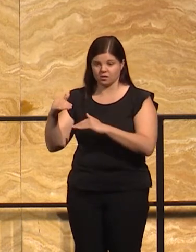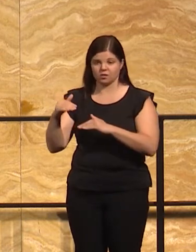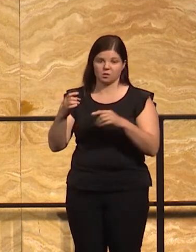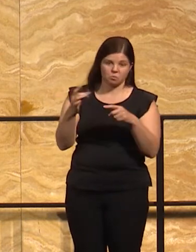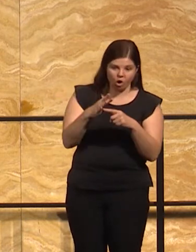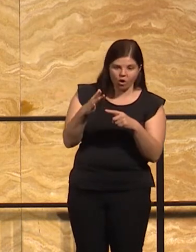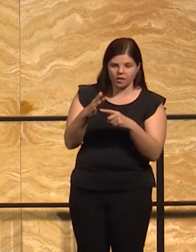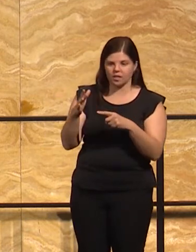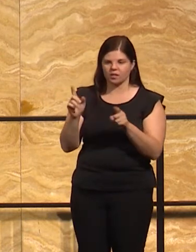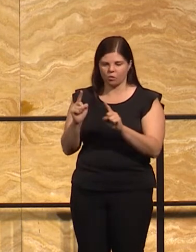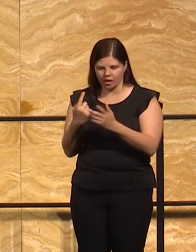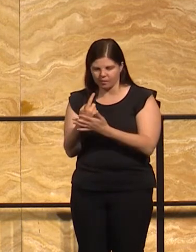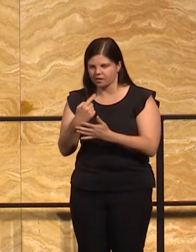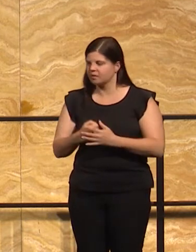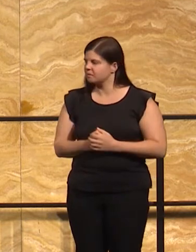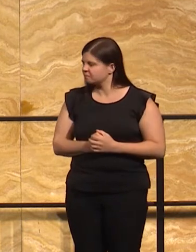realpolitik.